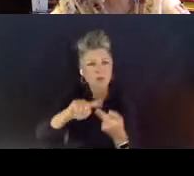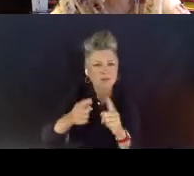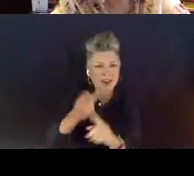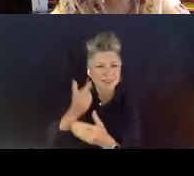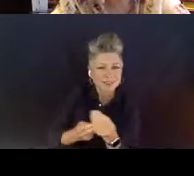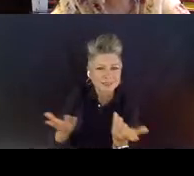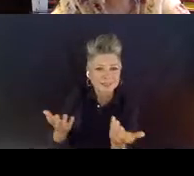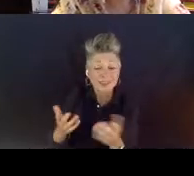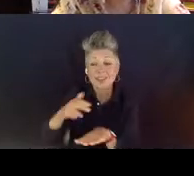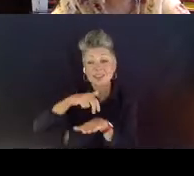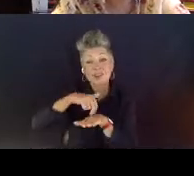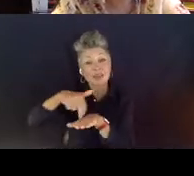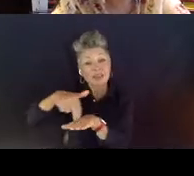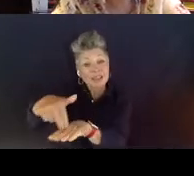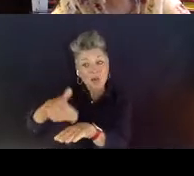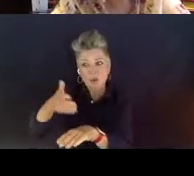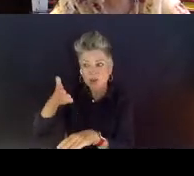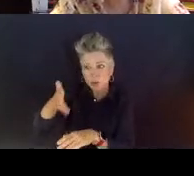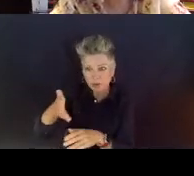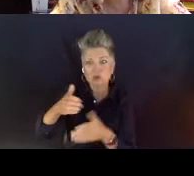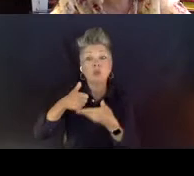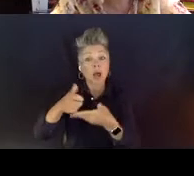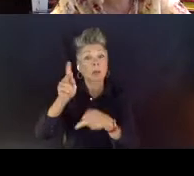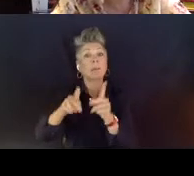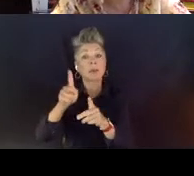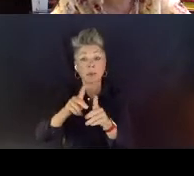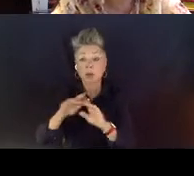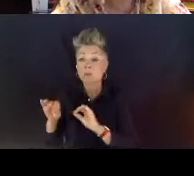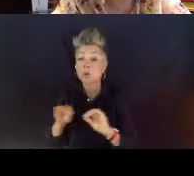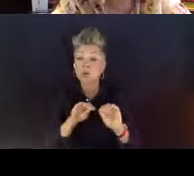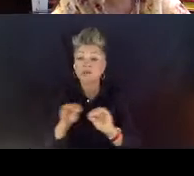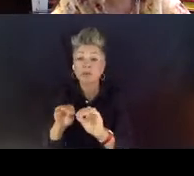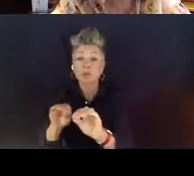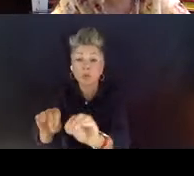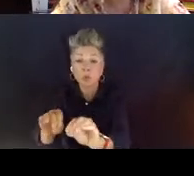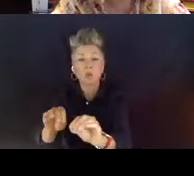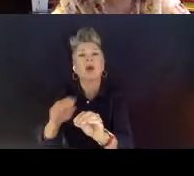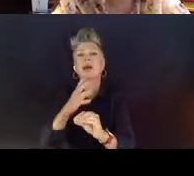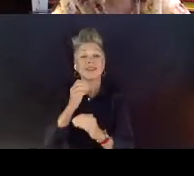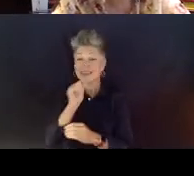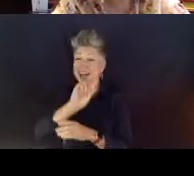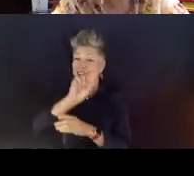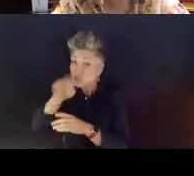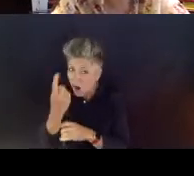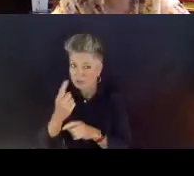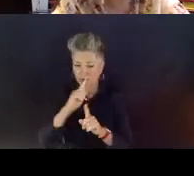both a route to move through, but also a place, a destination, a way to move through the city,